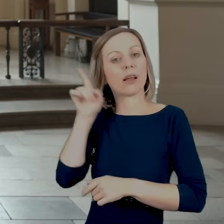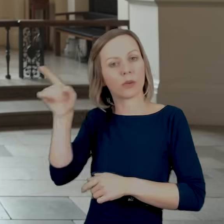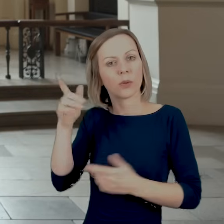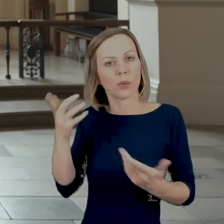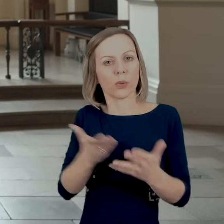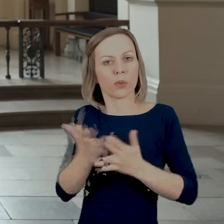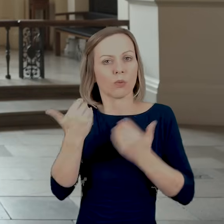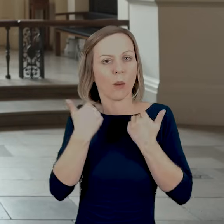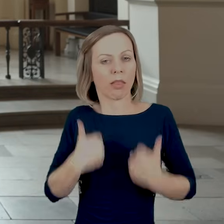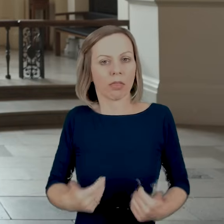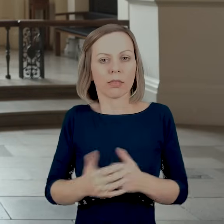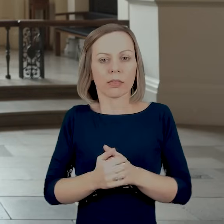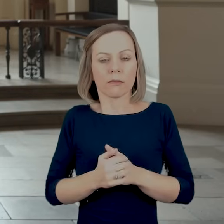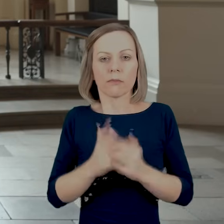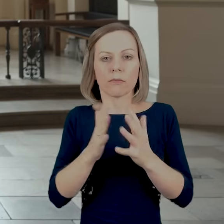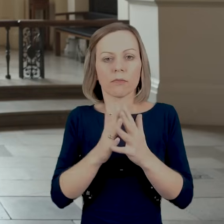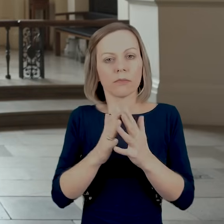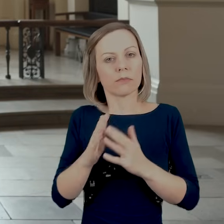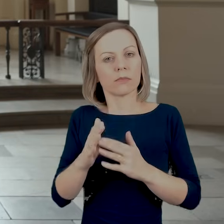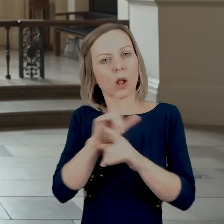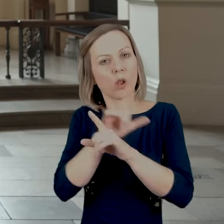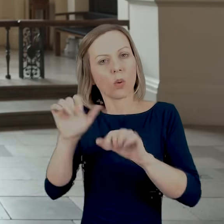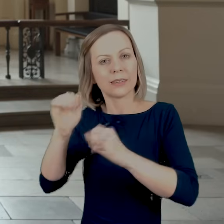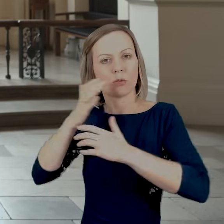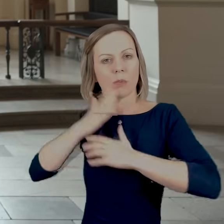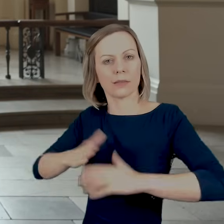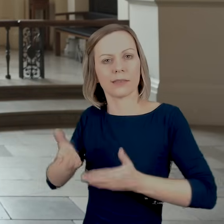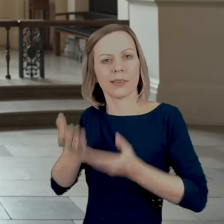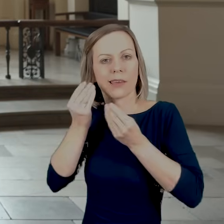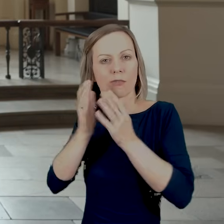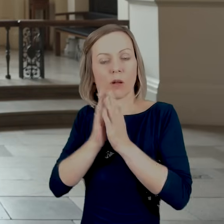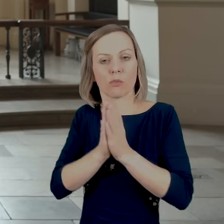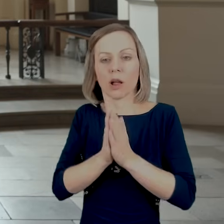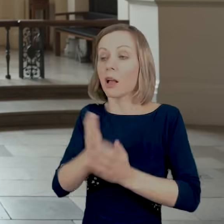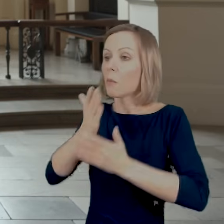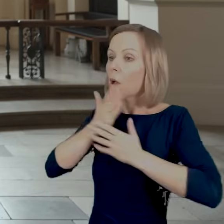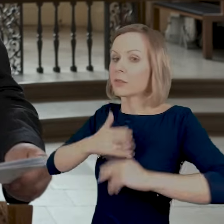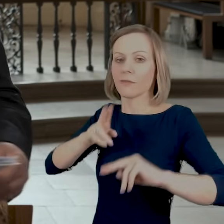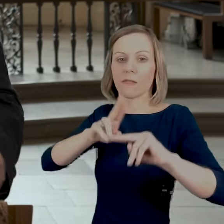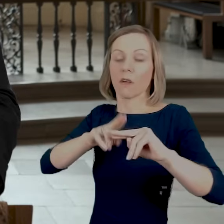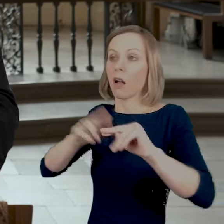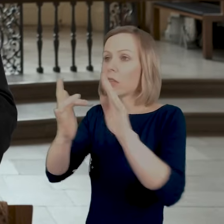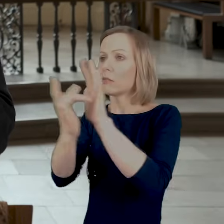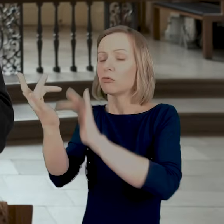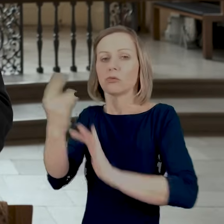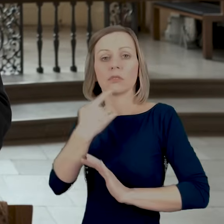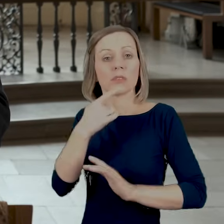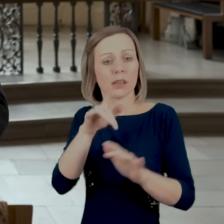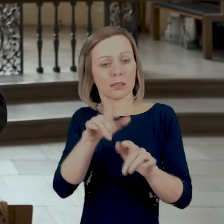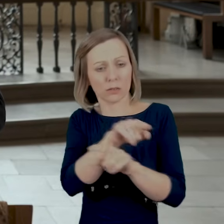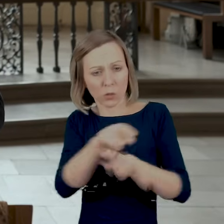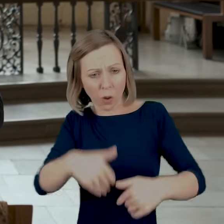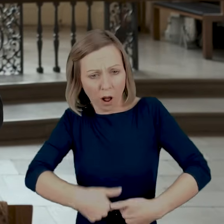in your heavenly mansions. Lord, in your mercy, hear our prayer. Merciful Father, your Son